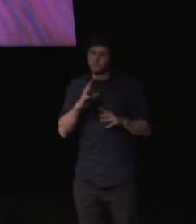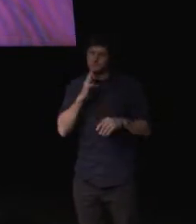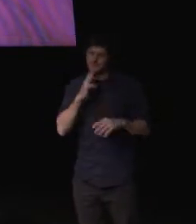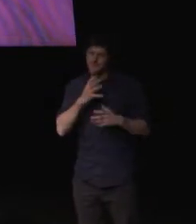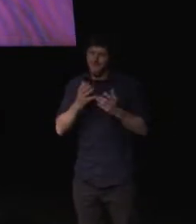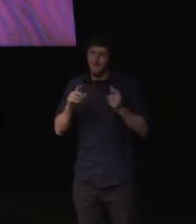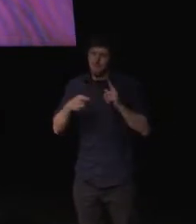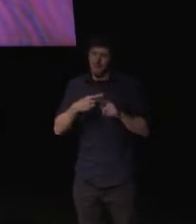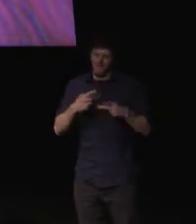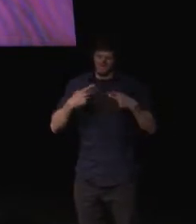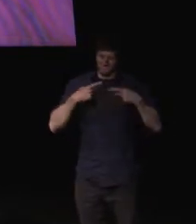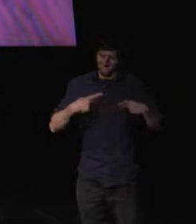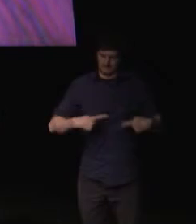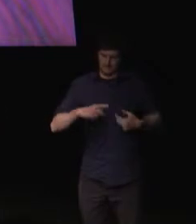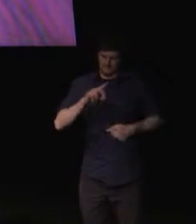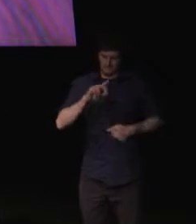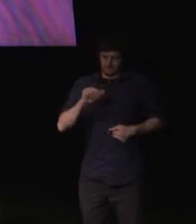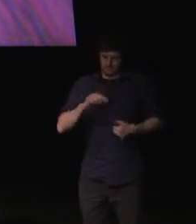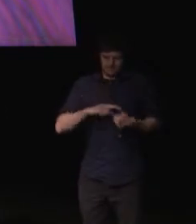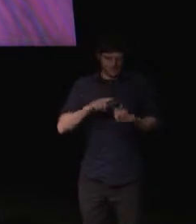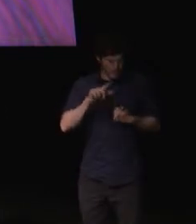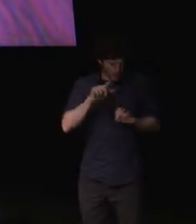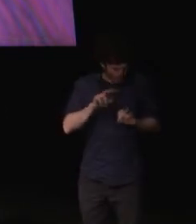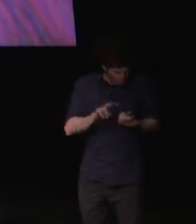low vision, blindness,